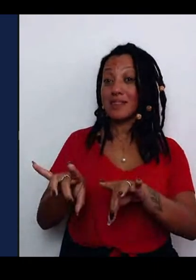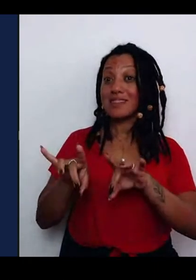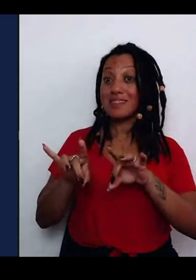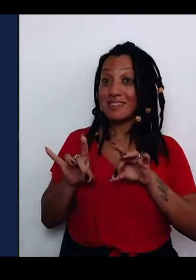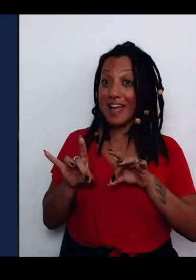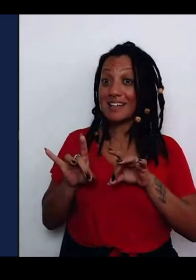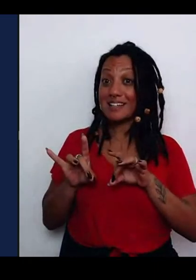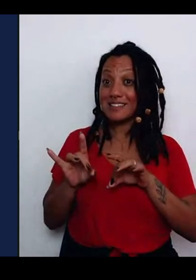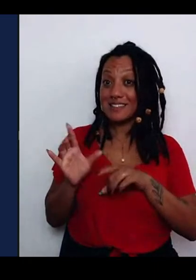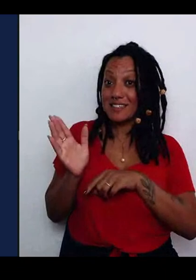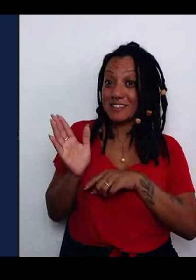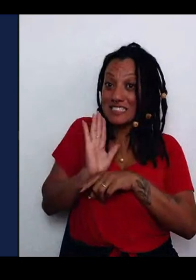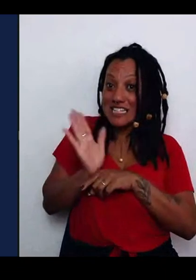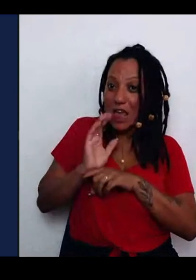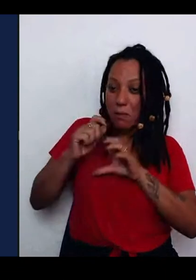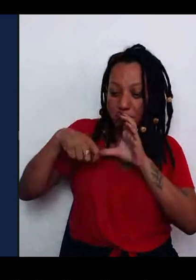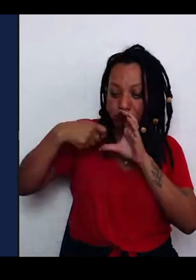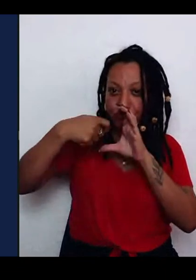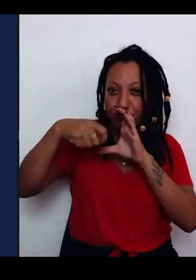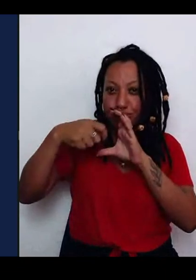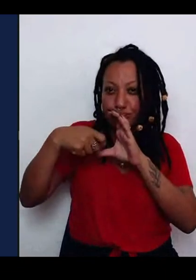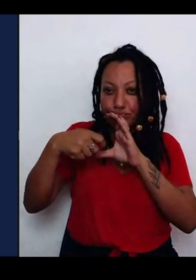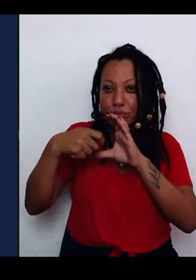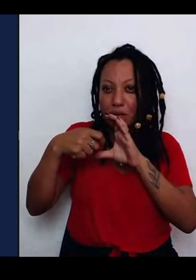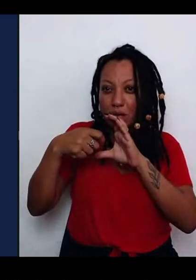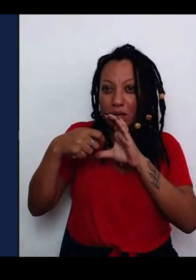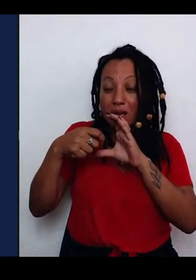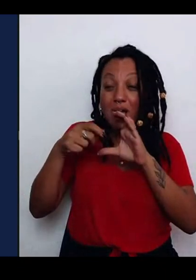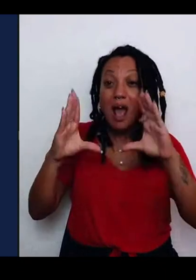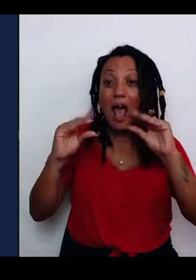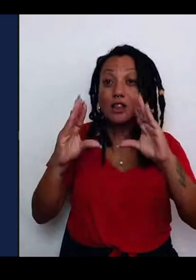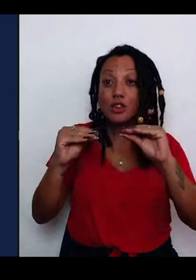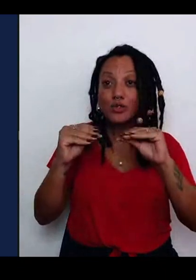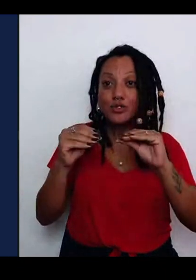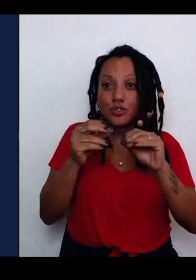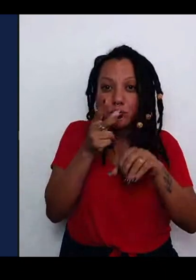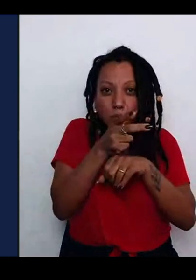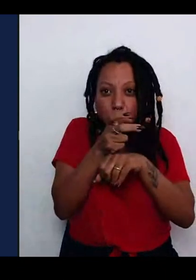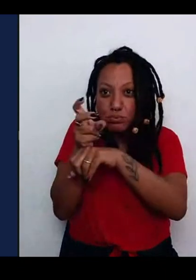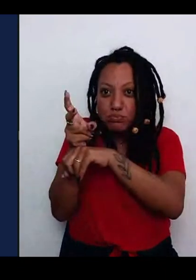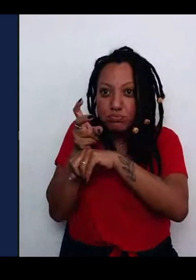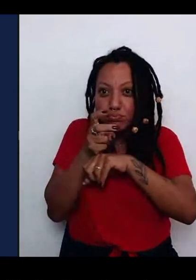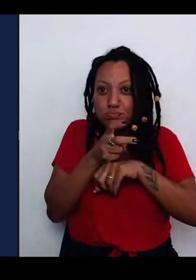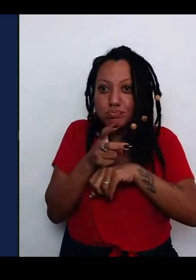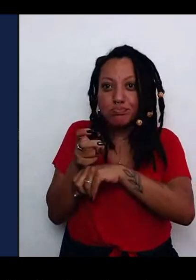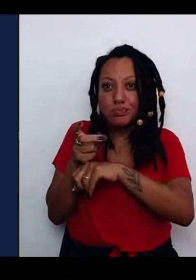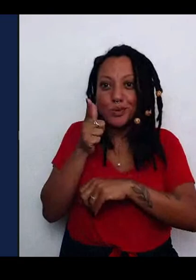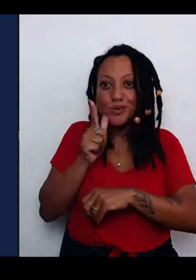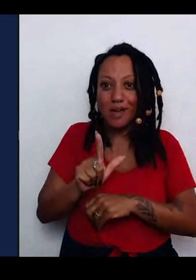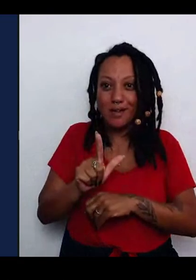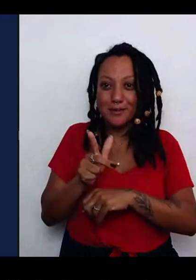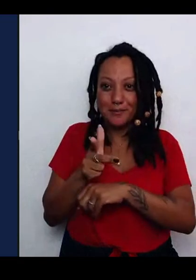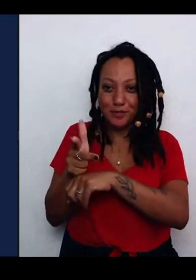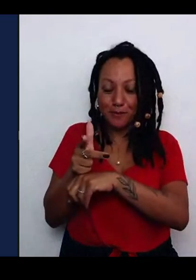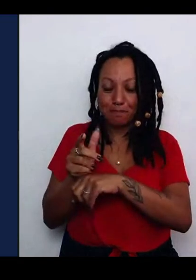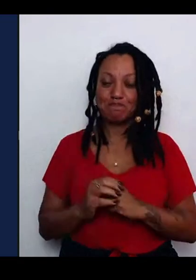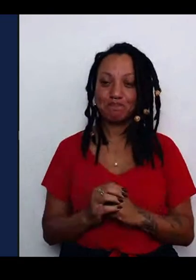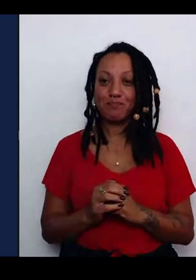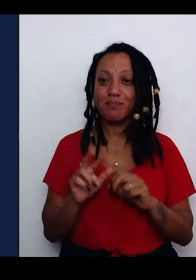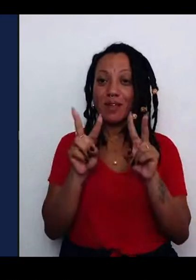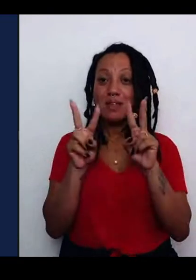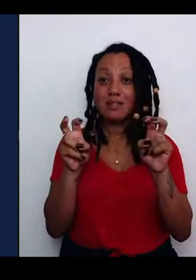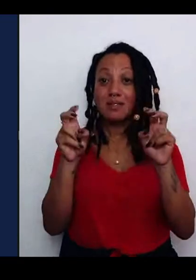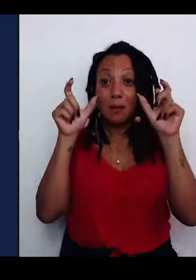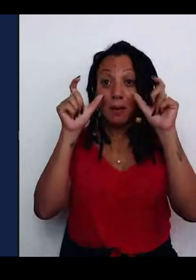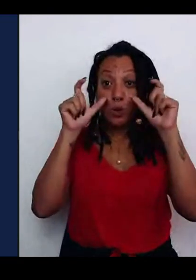American um but going back to the hours when they reappear um